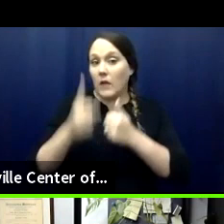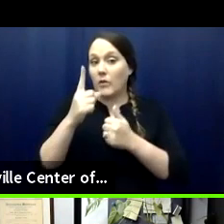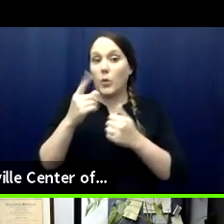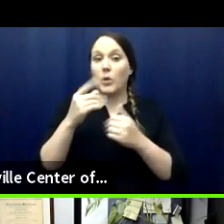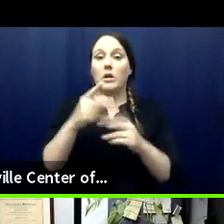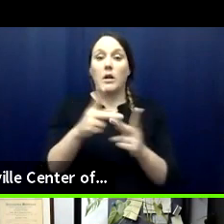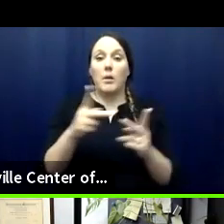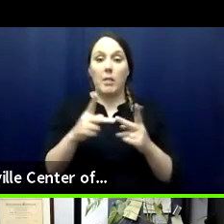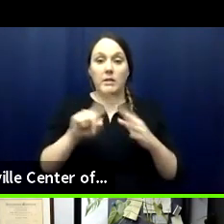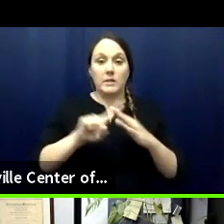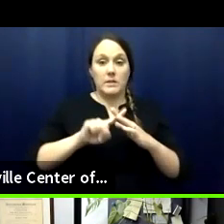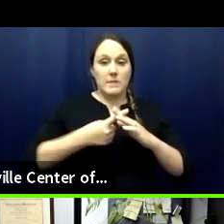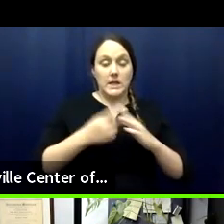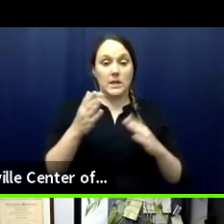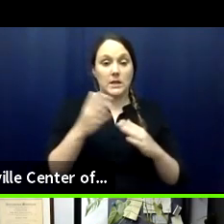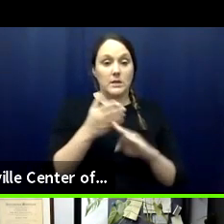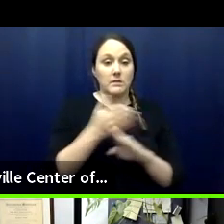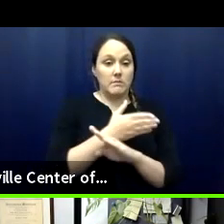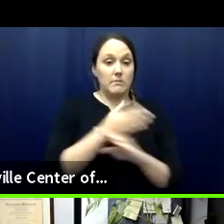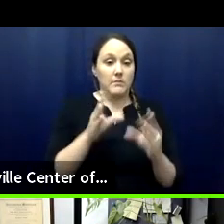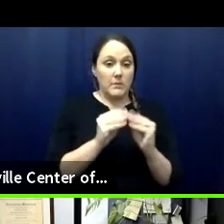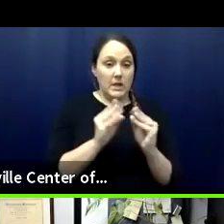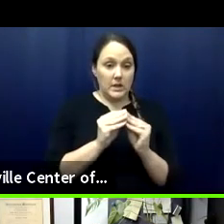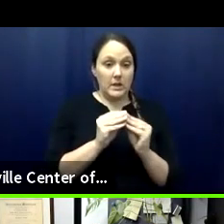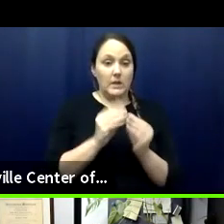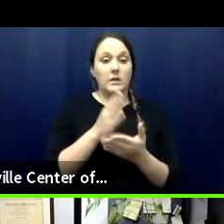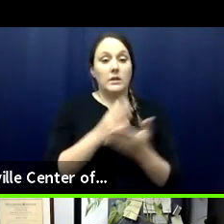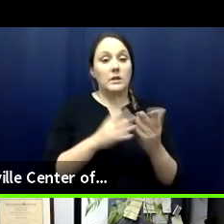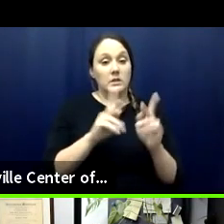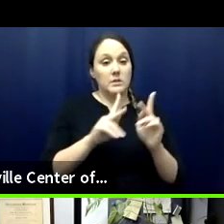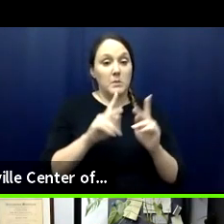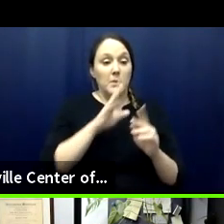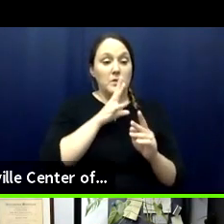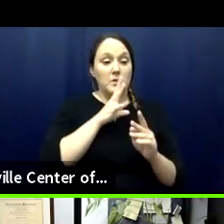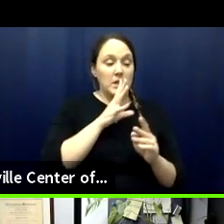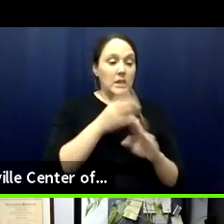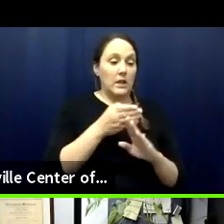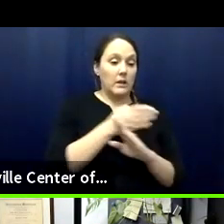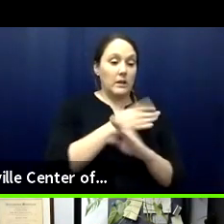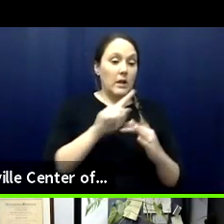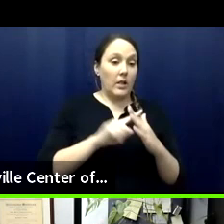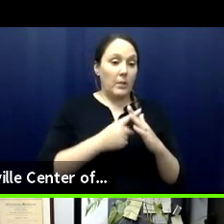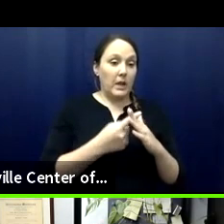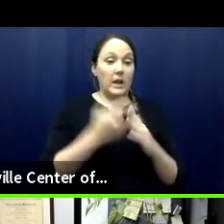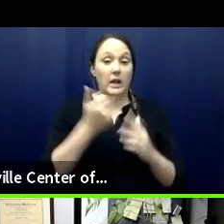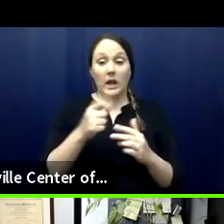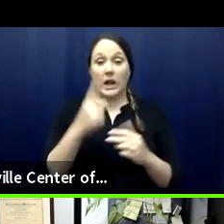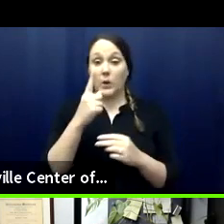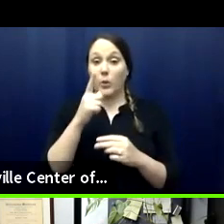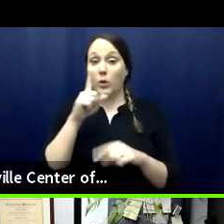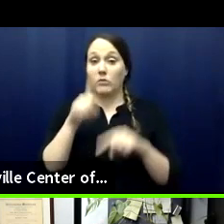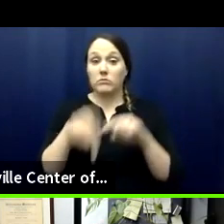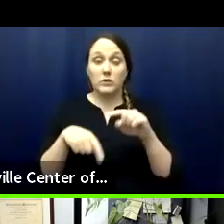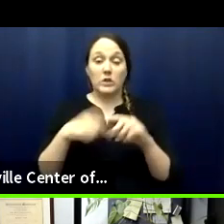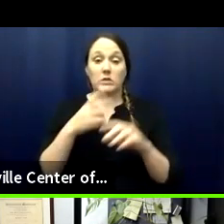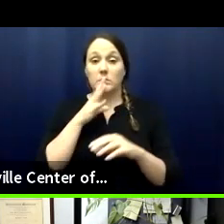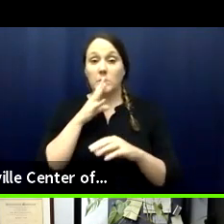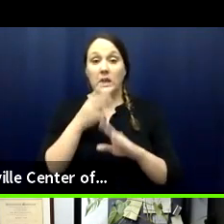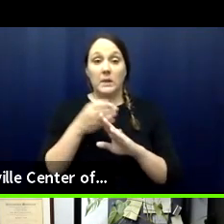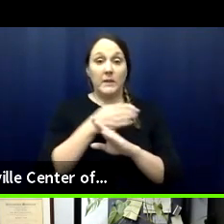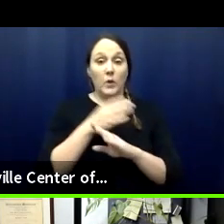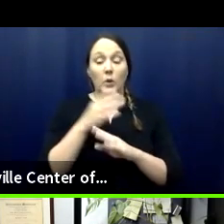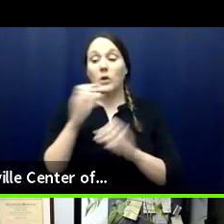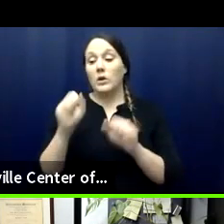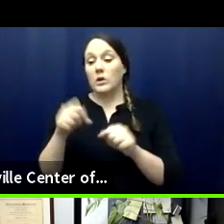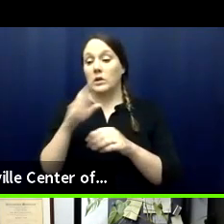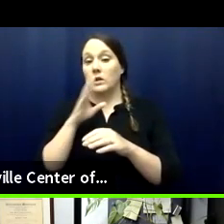the beginning of the meeting. They allow some people to speak at the beginning, and then anybody who doesn't speak at the beginning can speak at the end. And